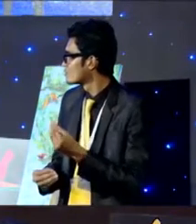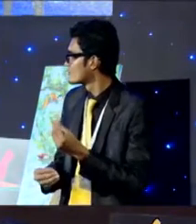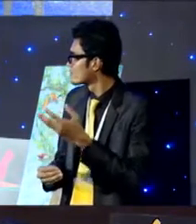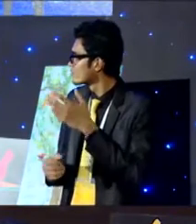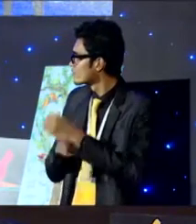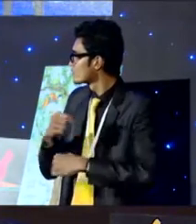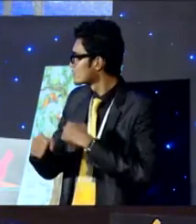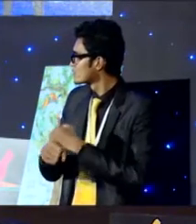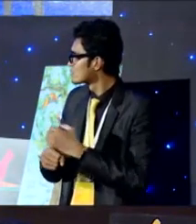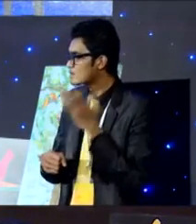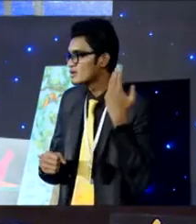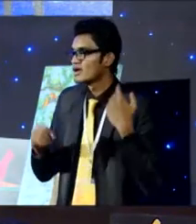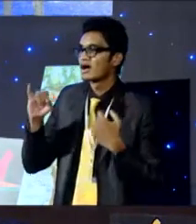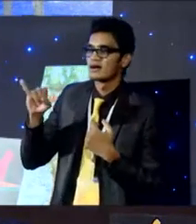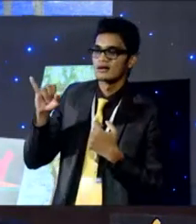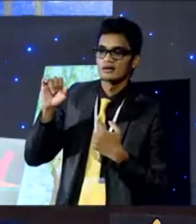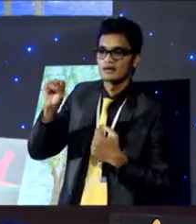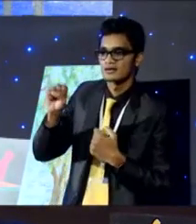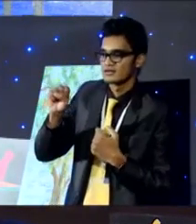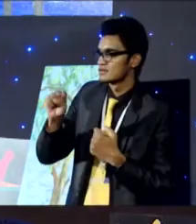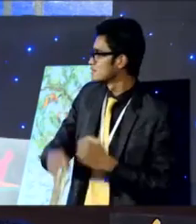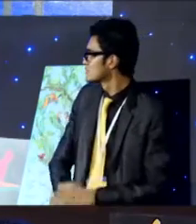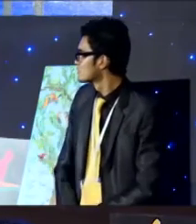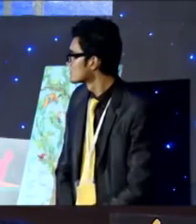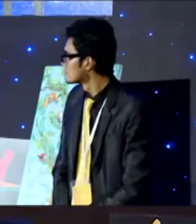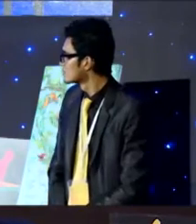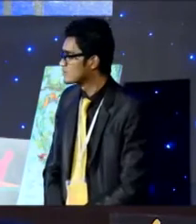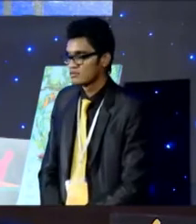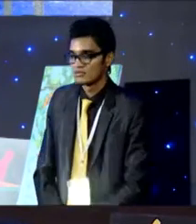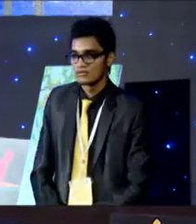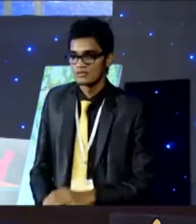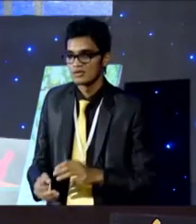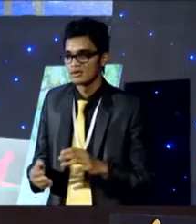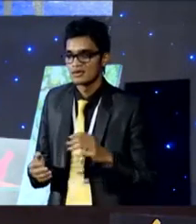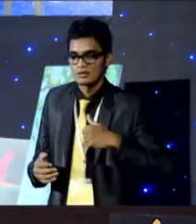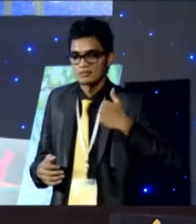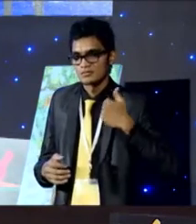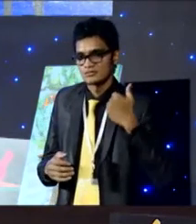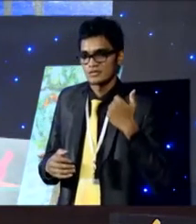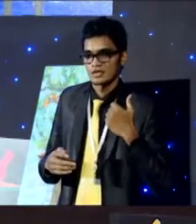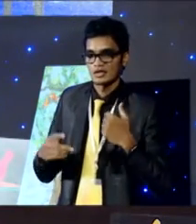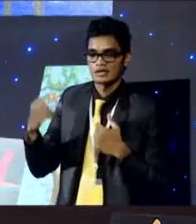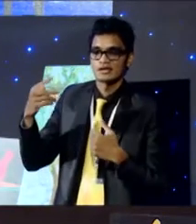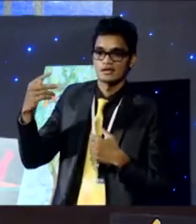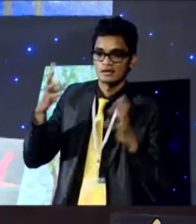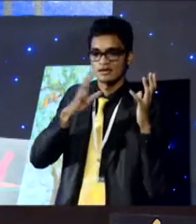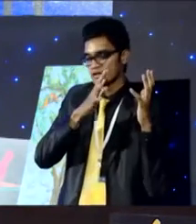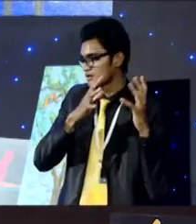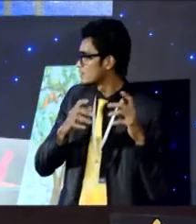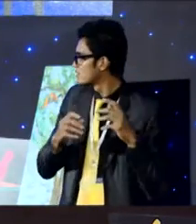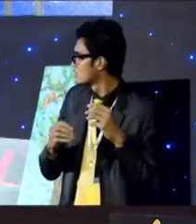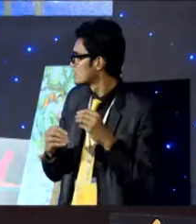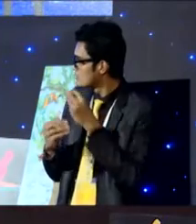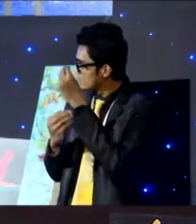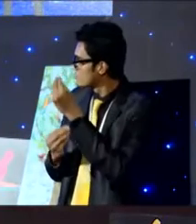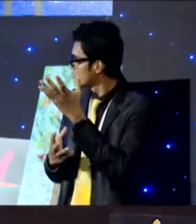a big issue on the IAS, and there was a very senior IAS officer from Kerala who actually made a statement saying that, how can you have